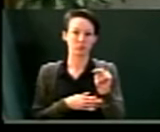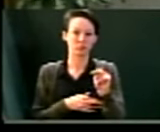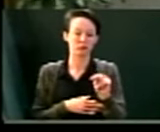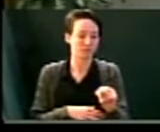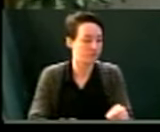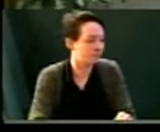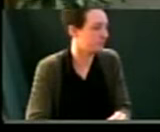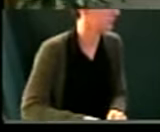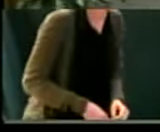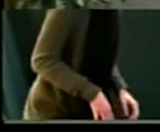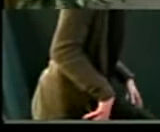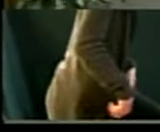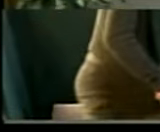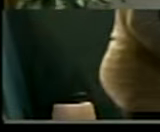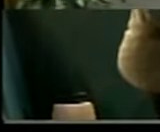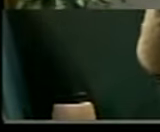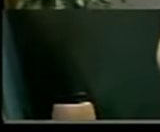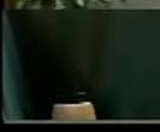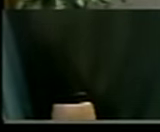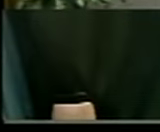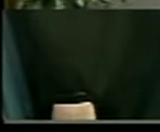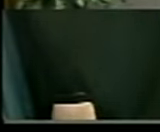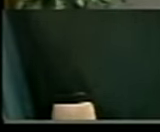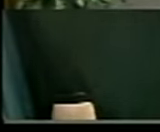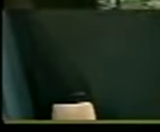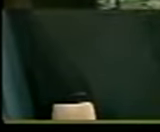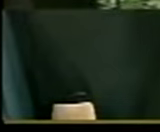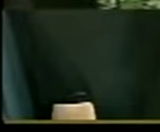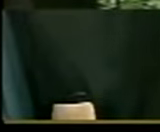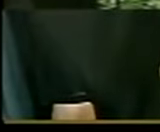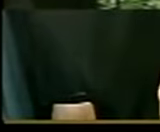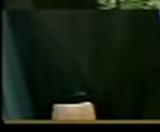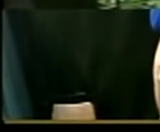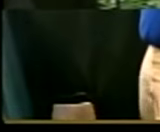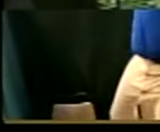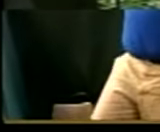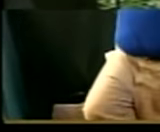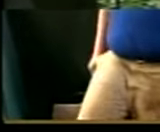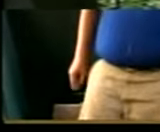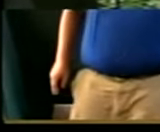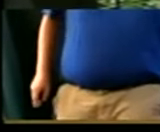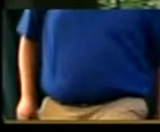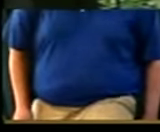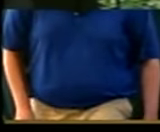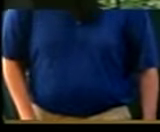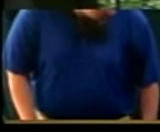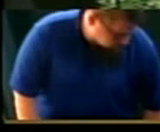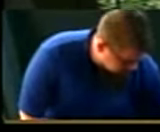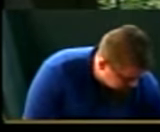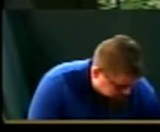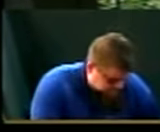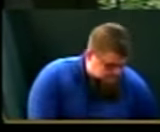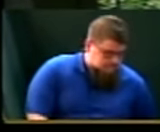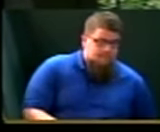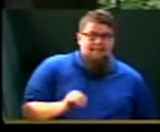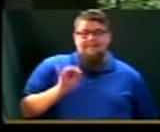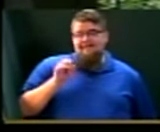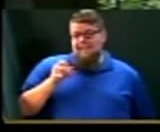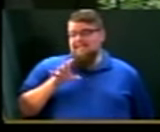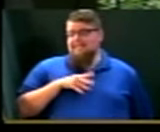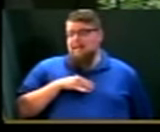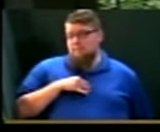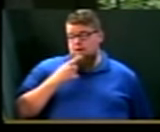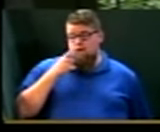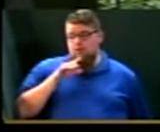What? Will that amendment be? If that's acceptable to the board, that'd be fine.